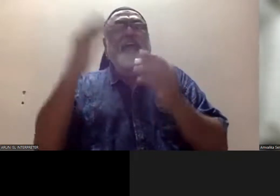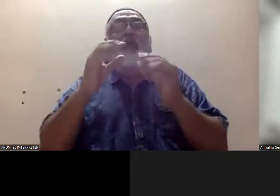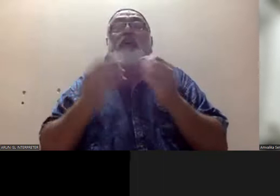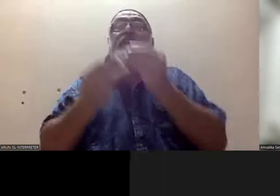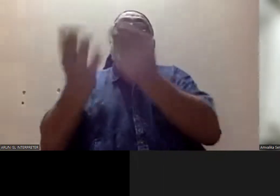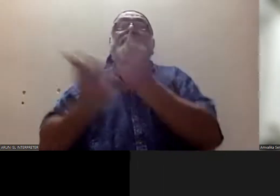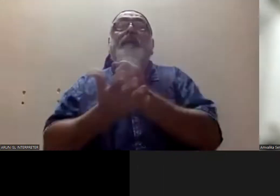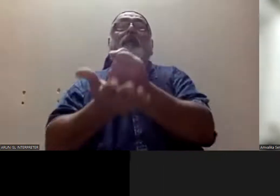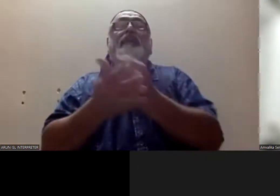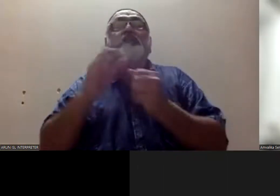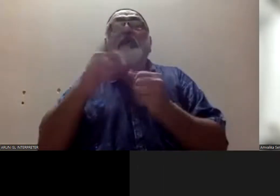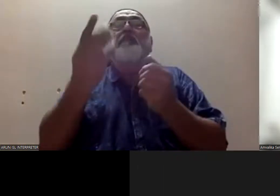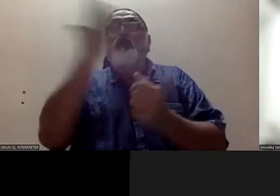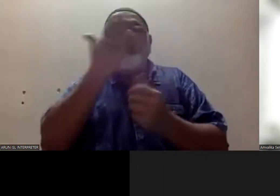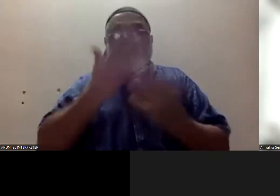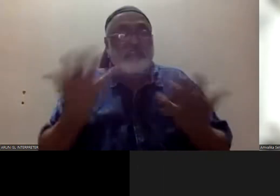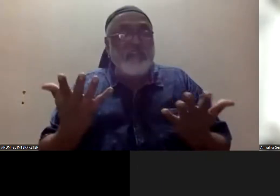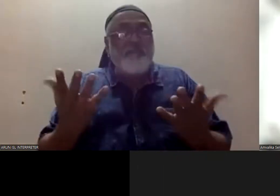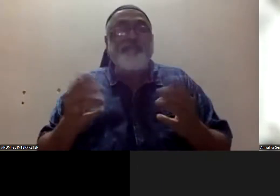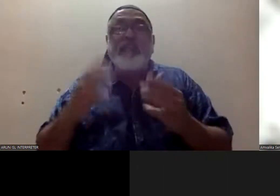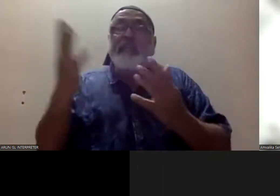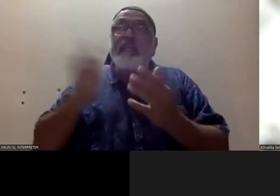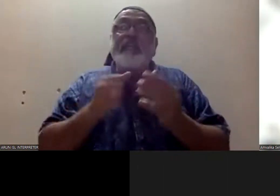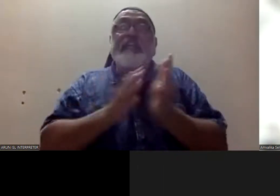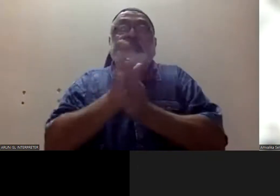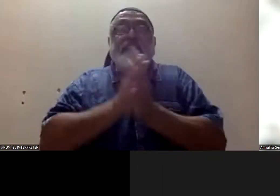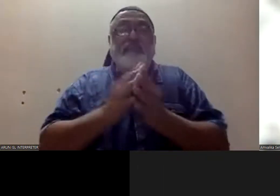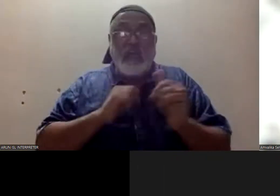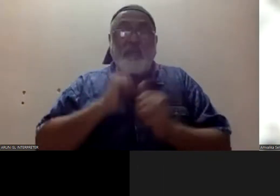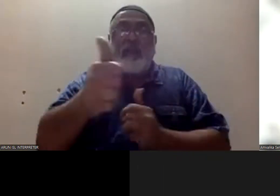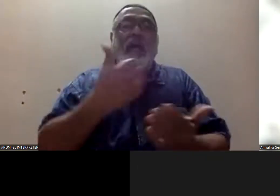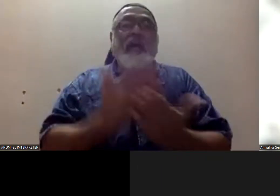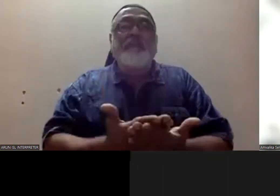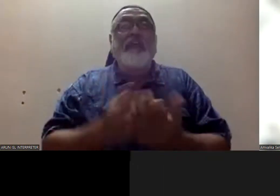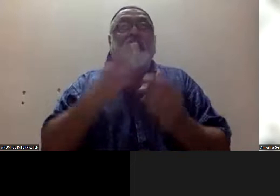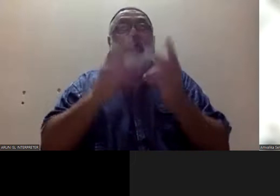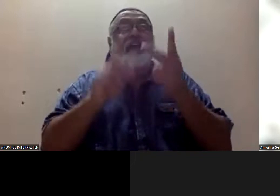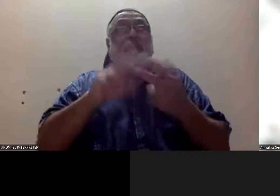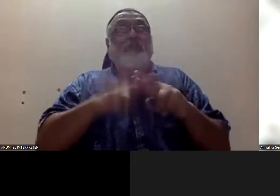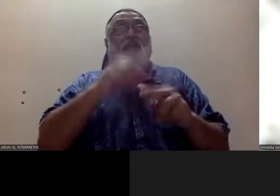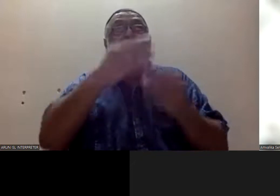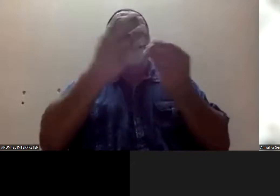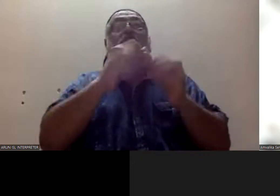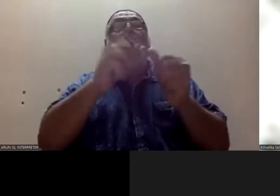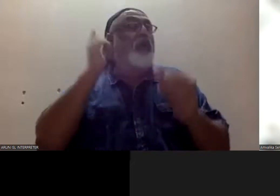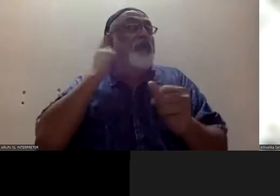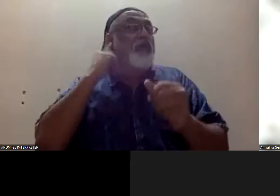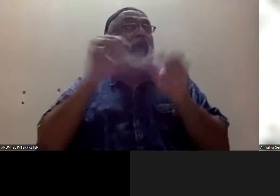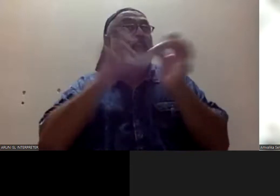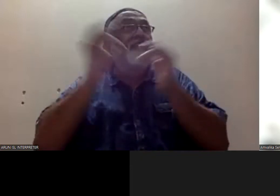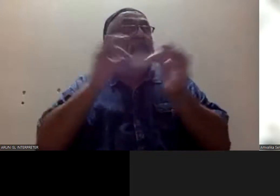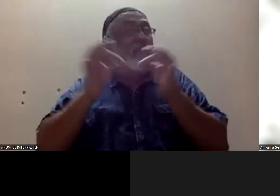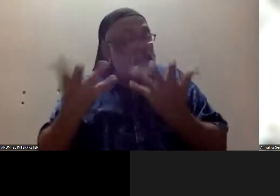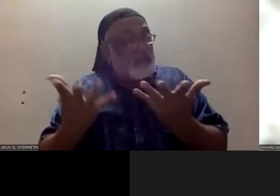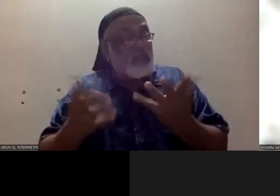movies. So why don't we take that initiative that if you are giving audio description or accessibility, make your